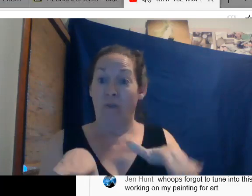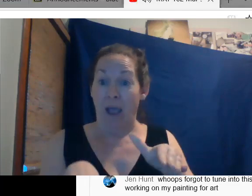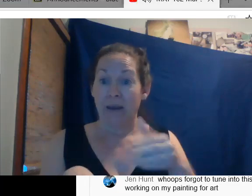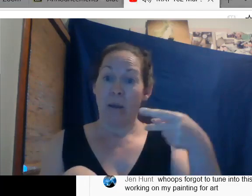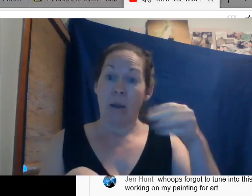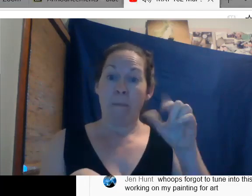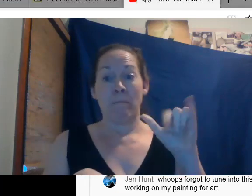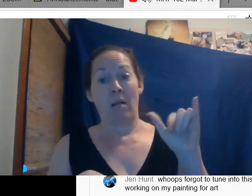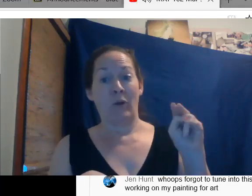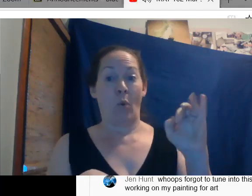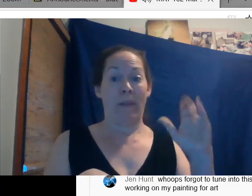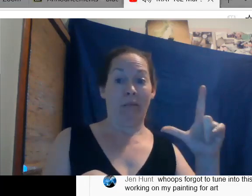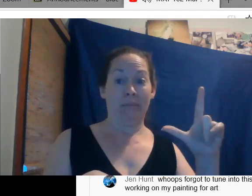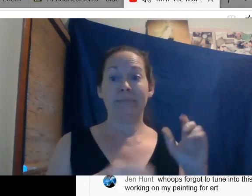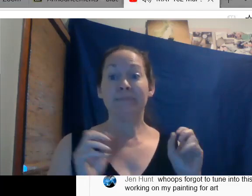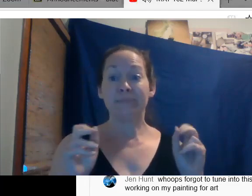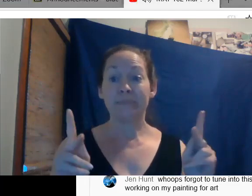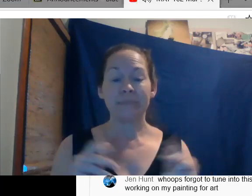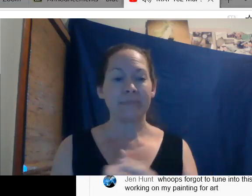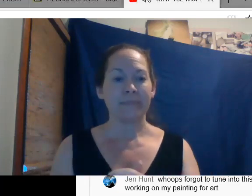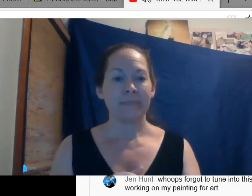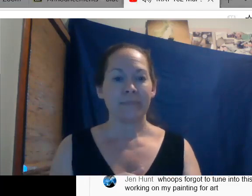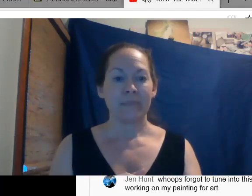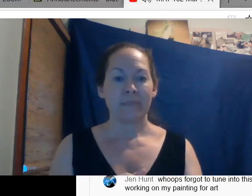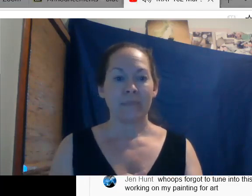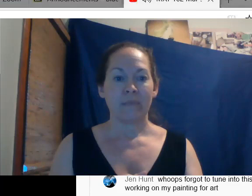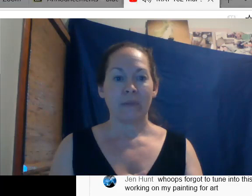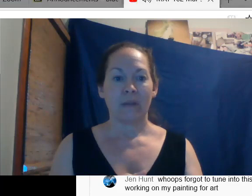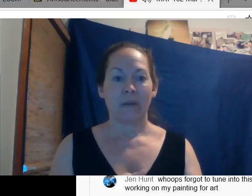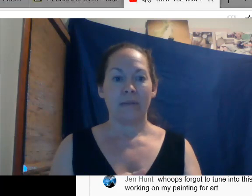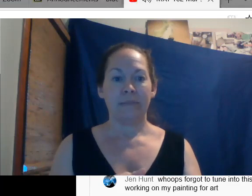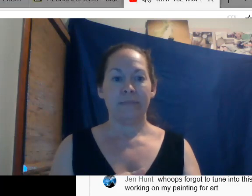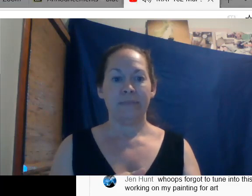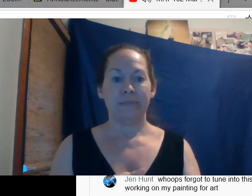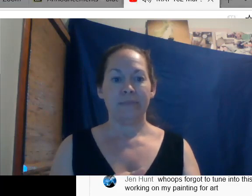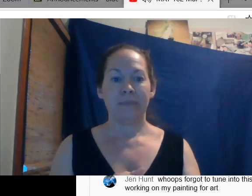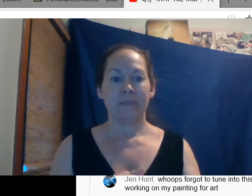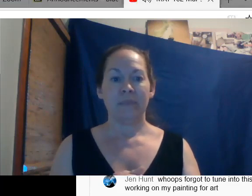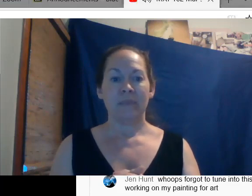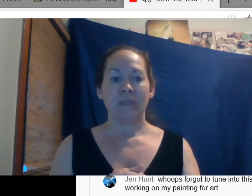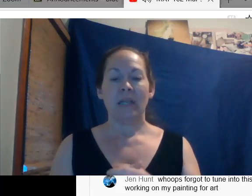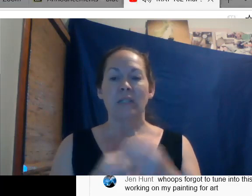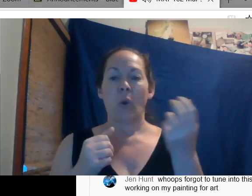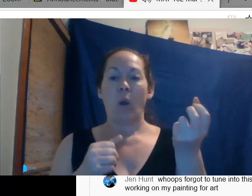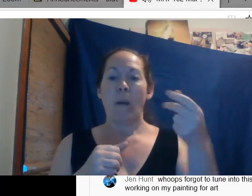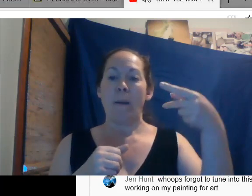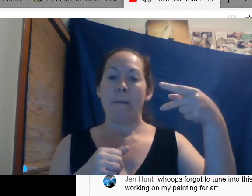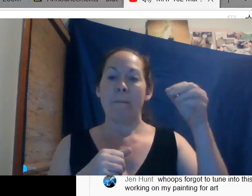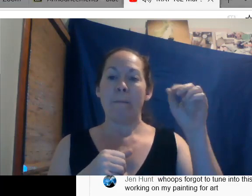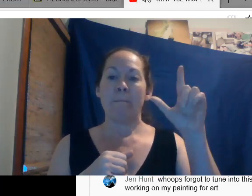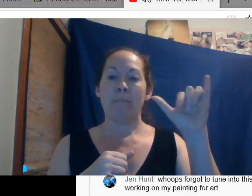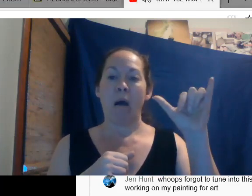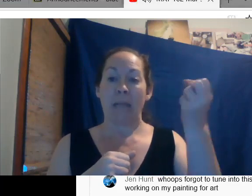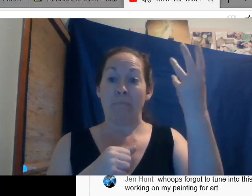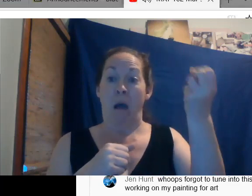polynomials. And so we want to divide a polynomial by a monomial. So I'm going to take